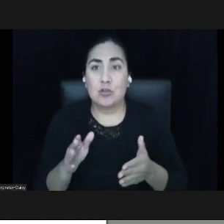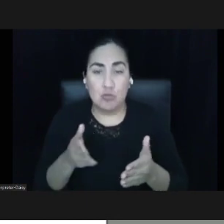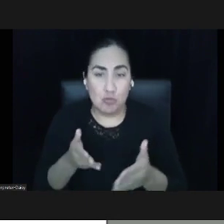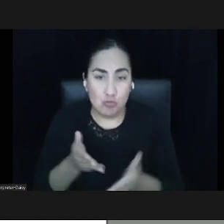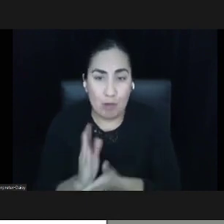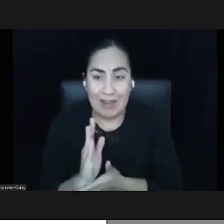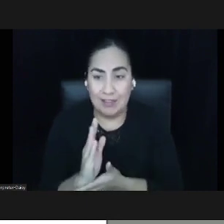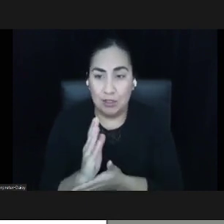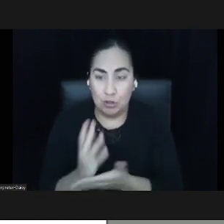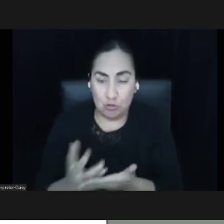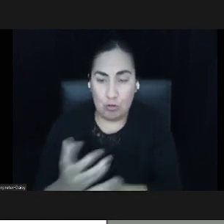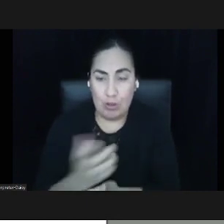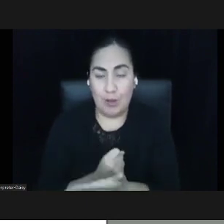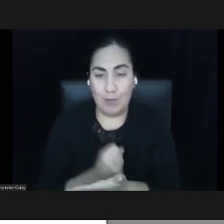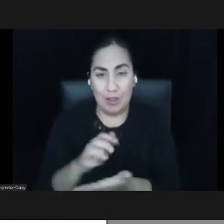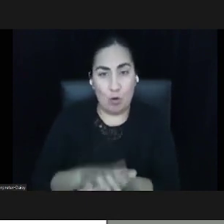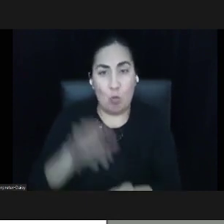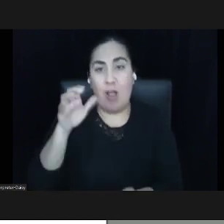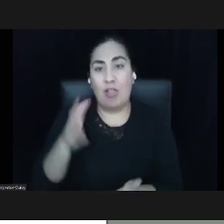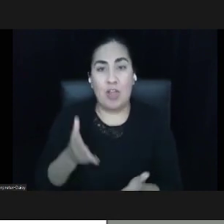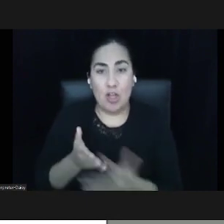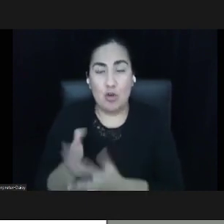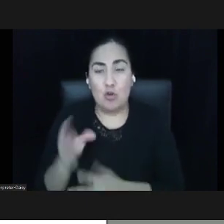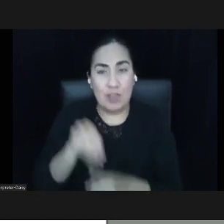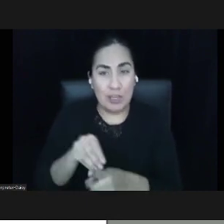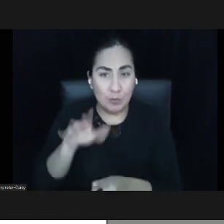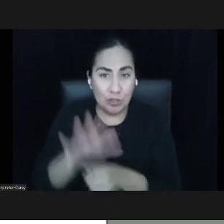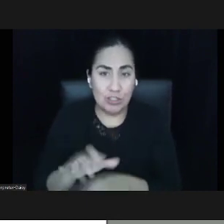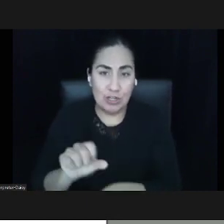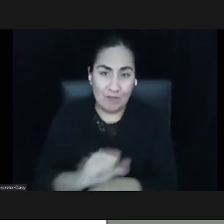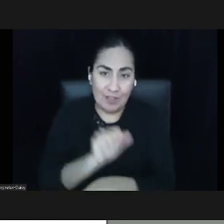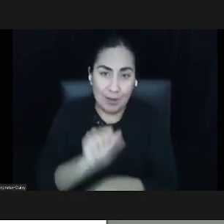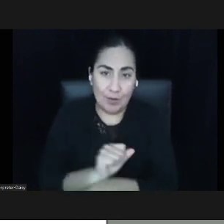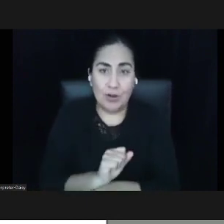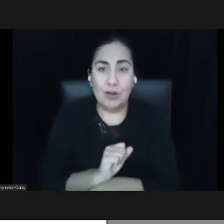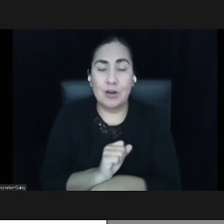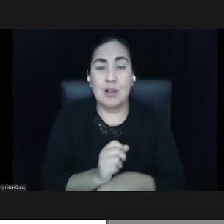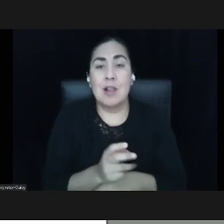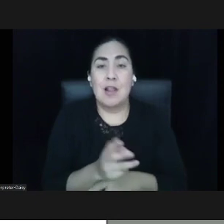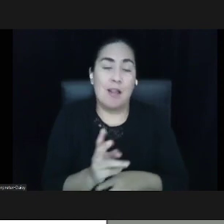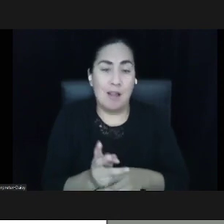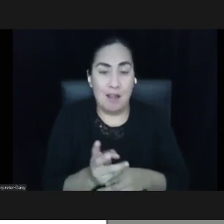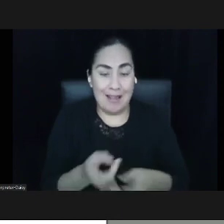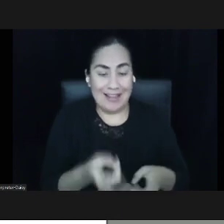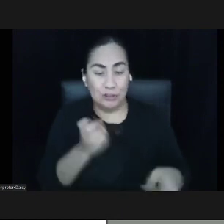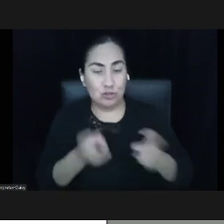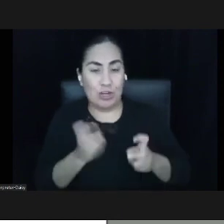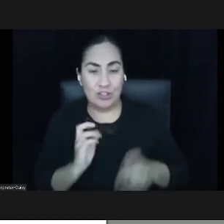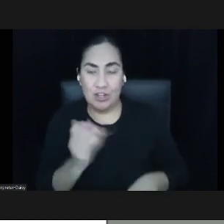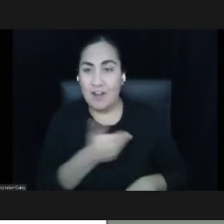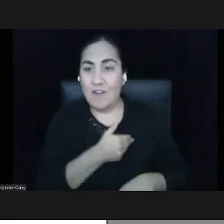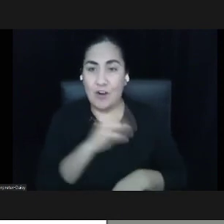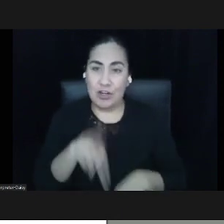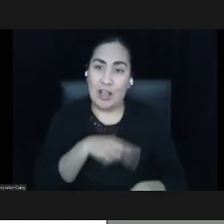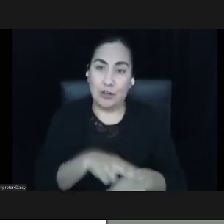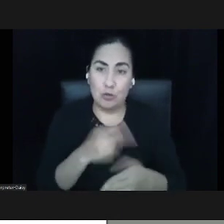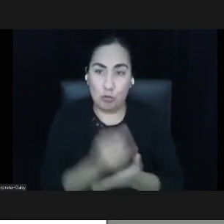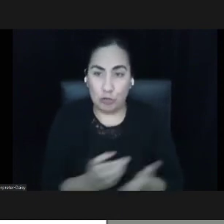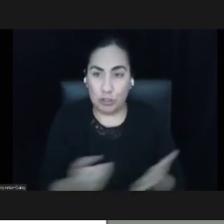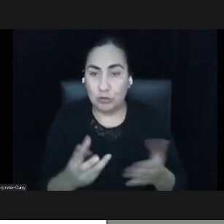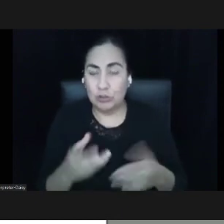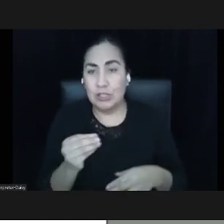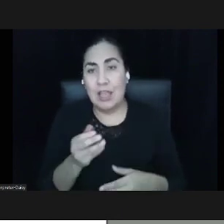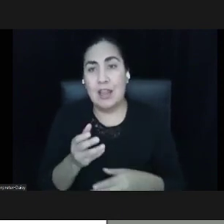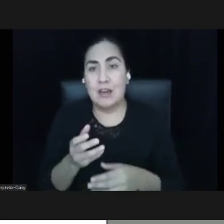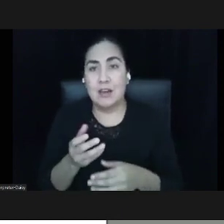wealth through the exploitation of labor, extraction of our natural resources, and enforced through militarism. The